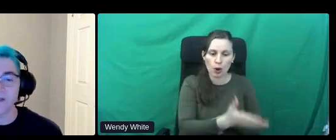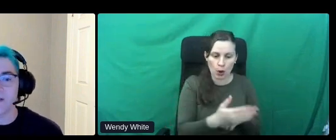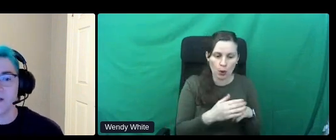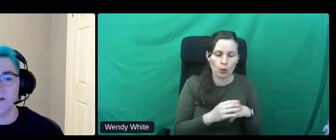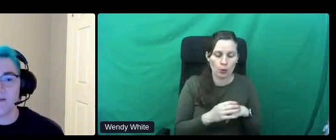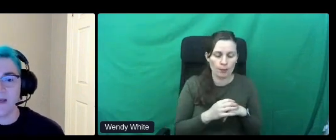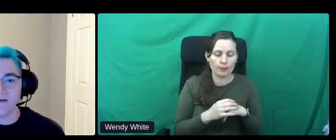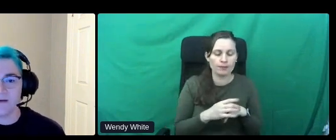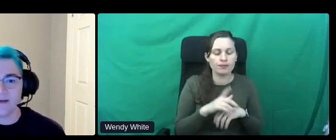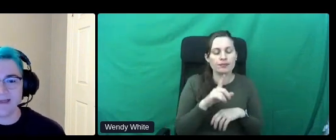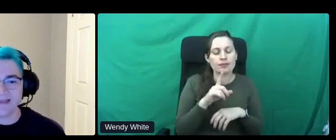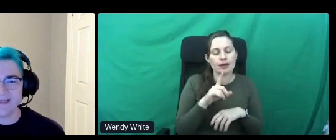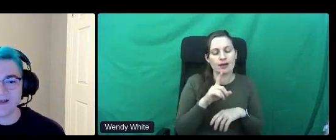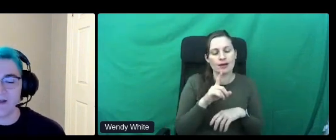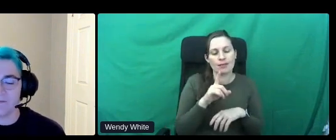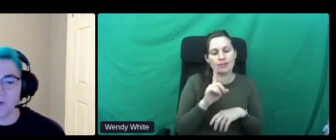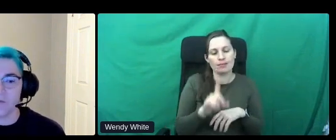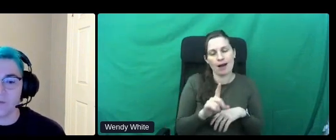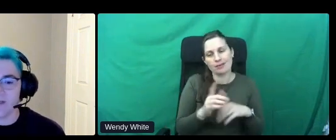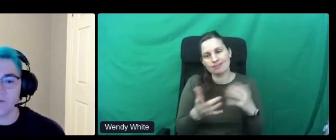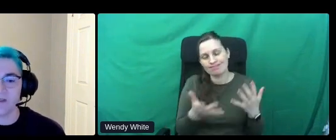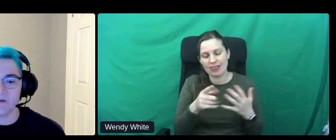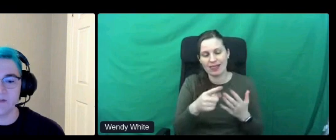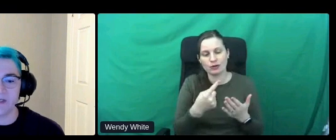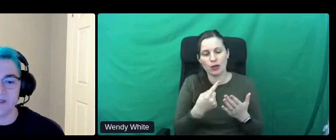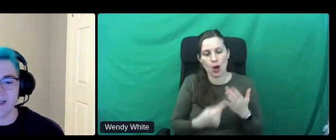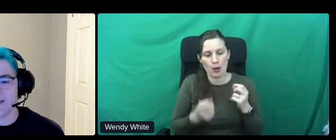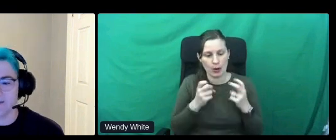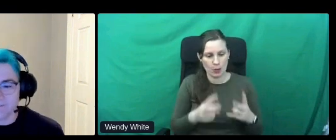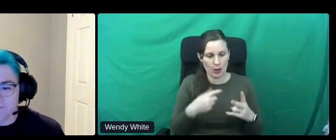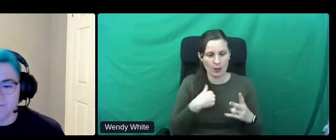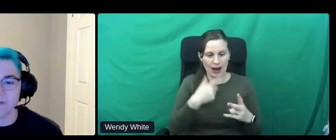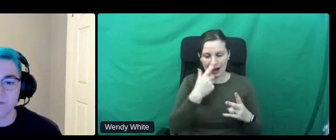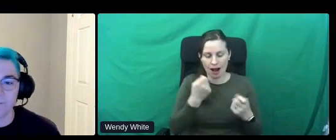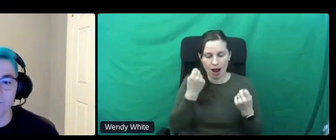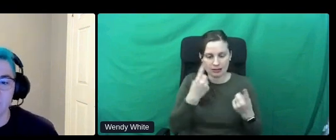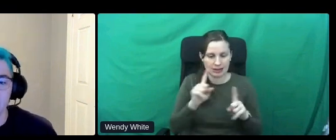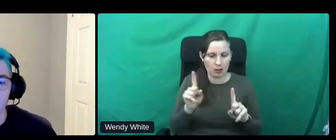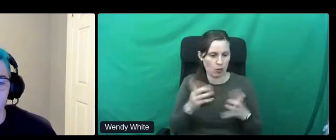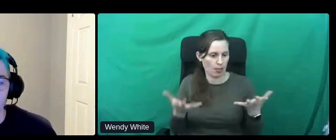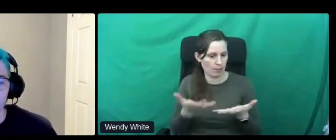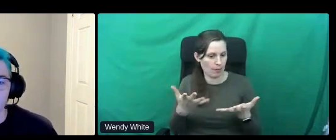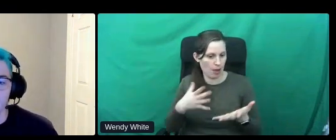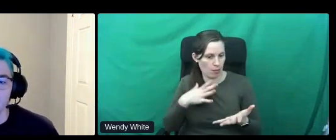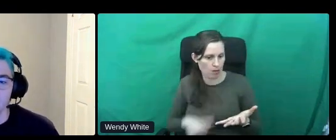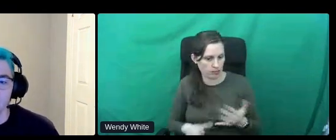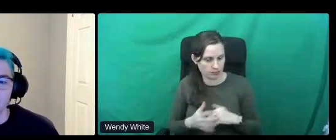But that is kind of the only way that we can understand intent. So, all